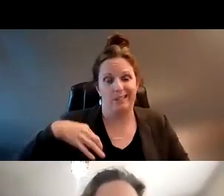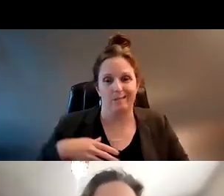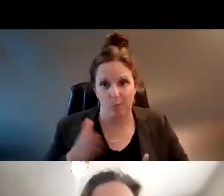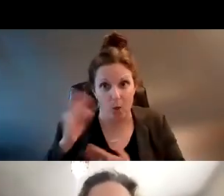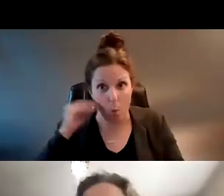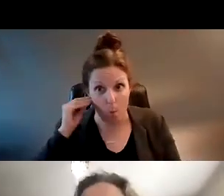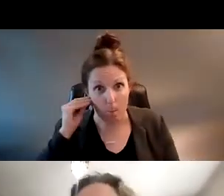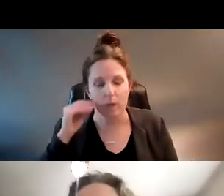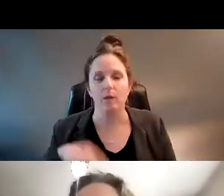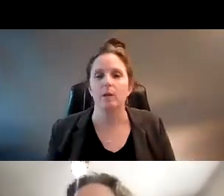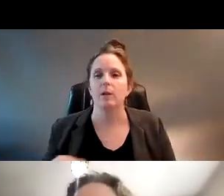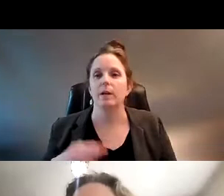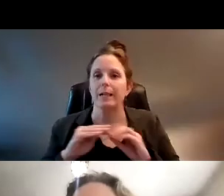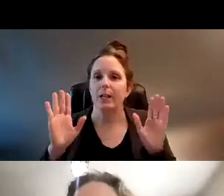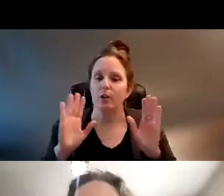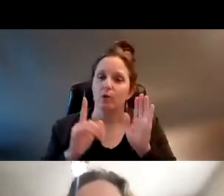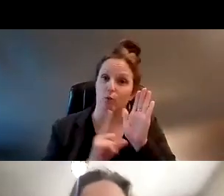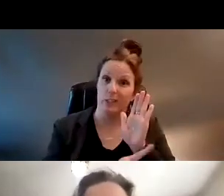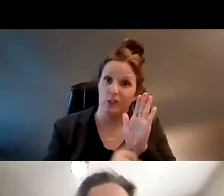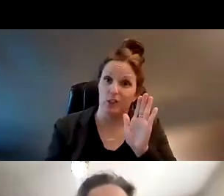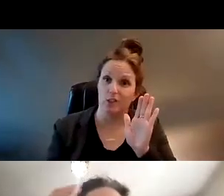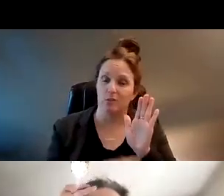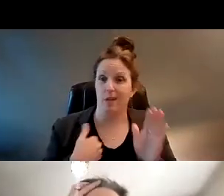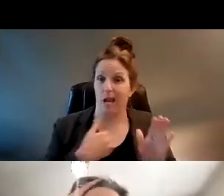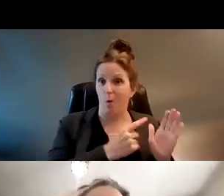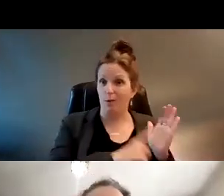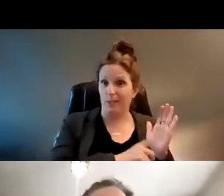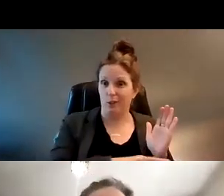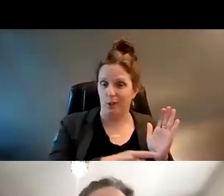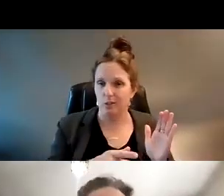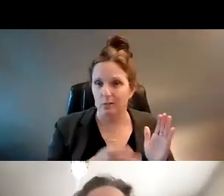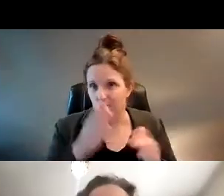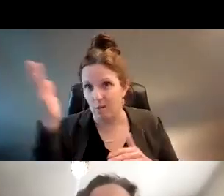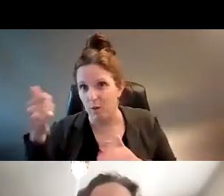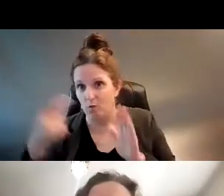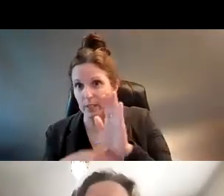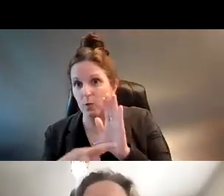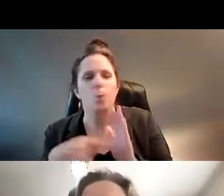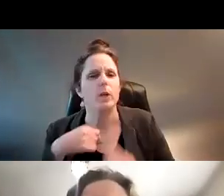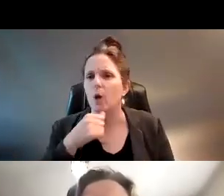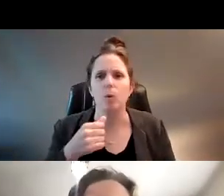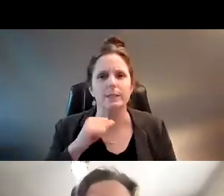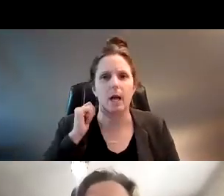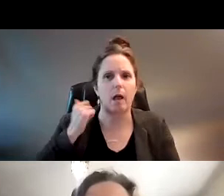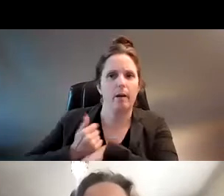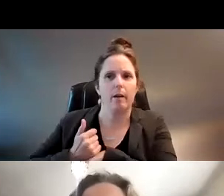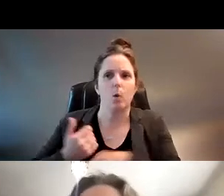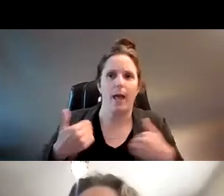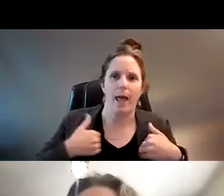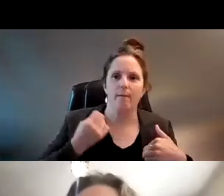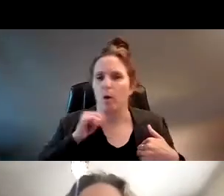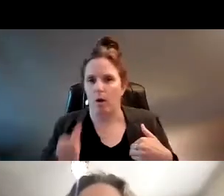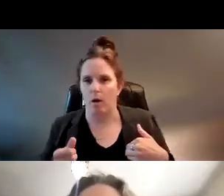and even just the research that we've done that we know that resilience is not a fixed thing, that it actually